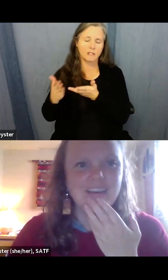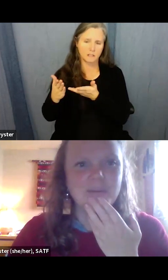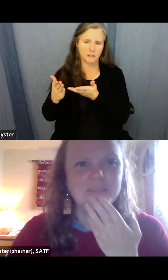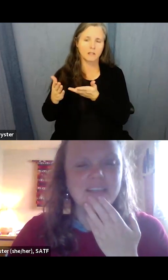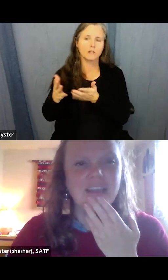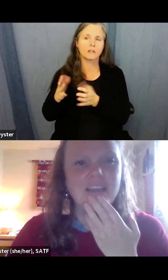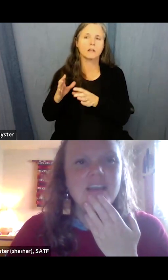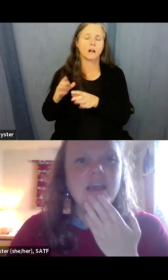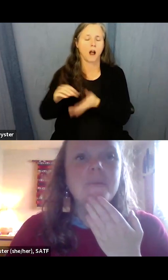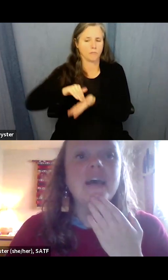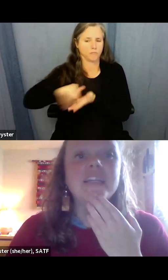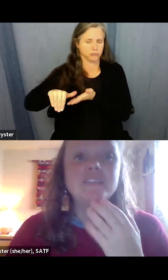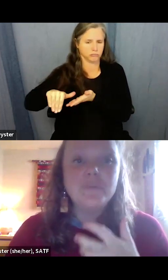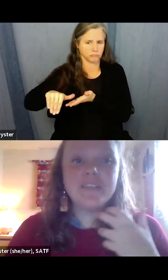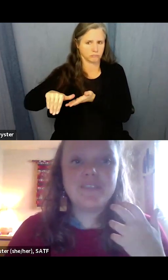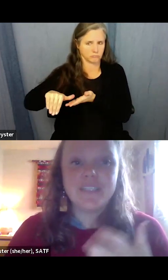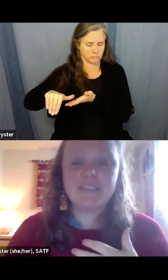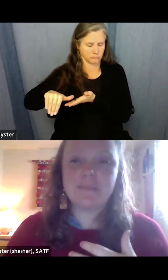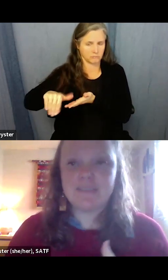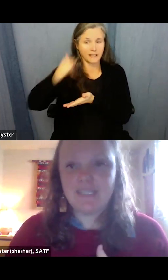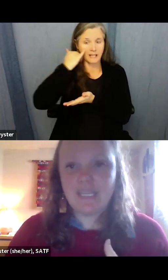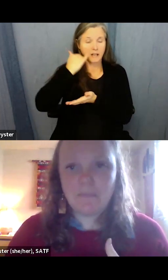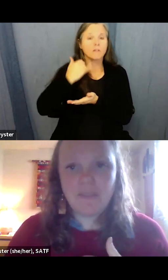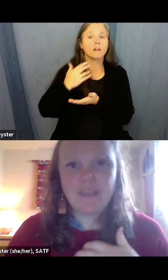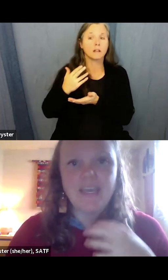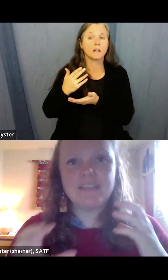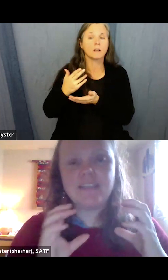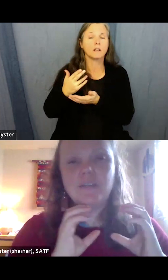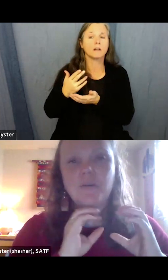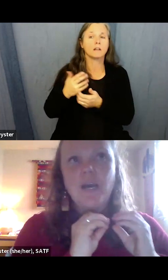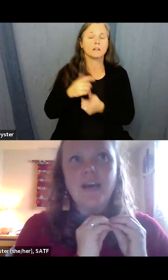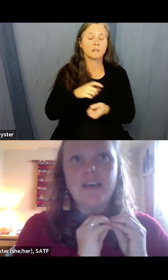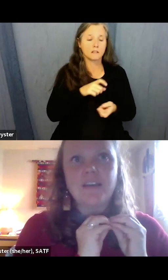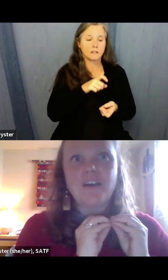the next slide. But I do want to very explicitly name that